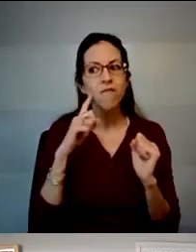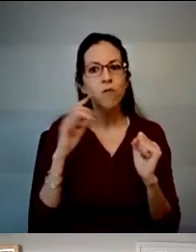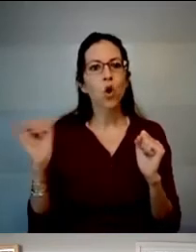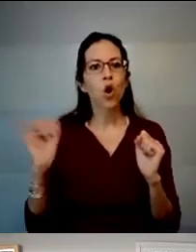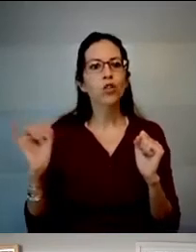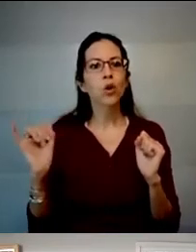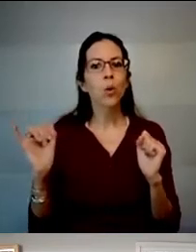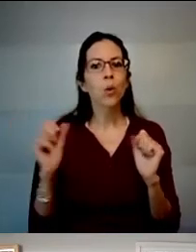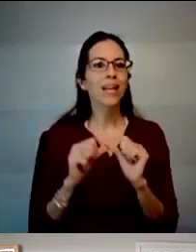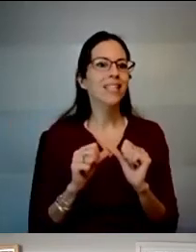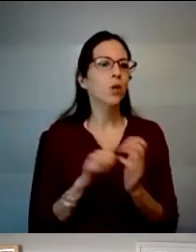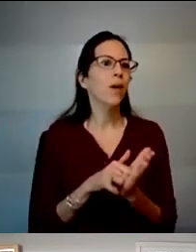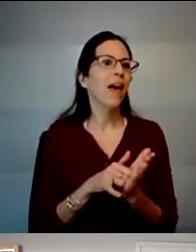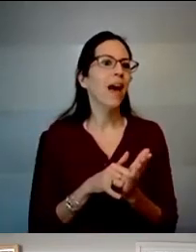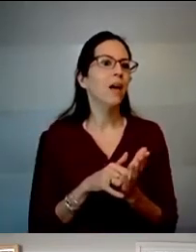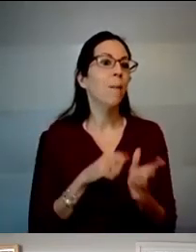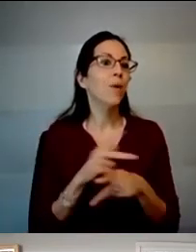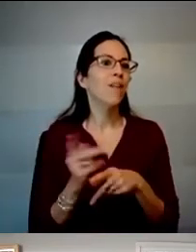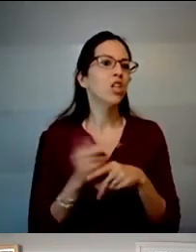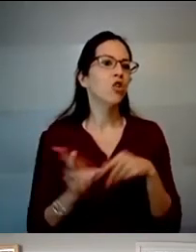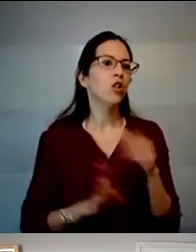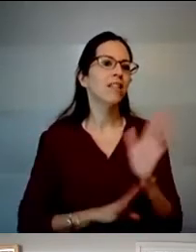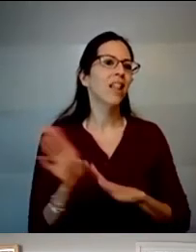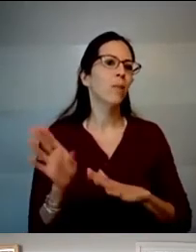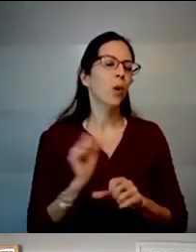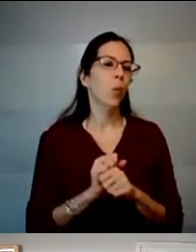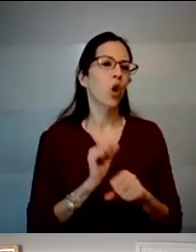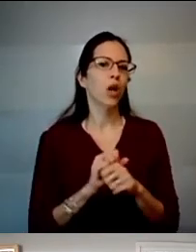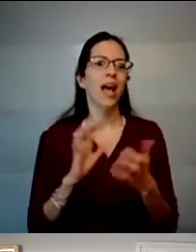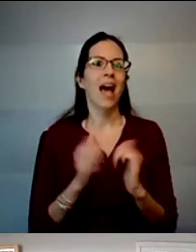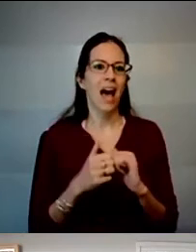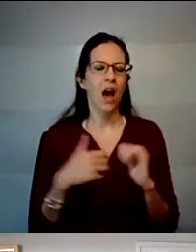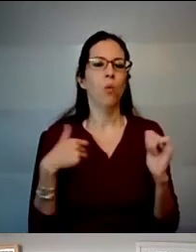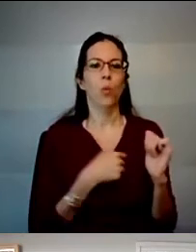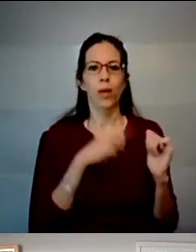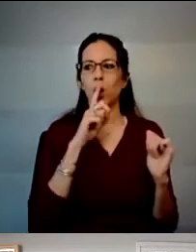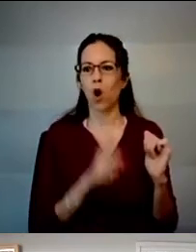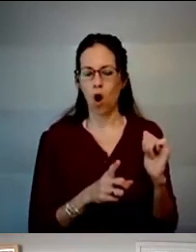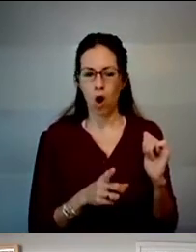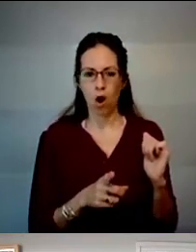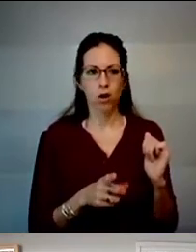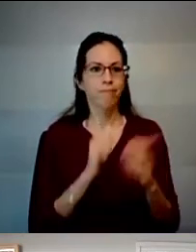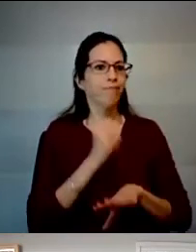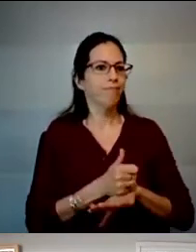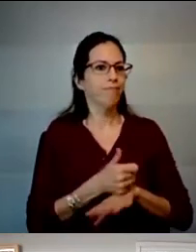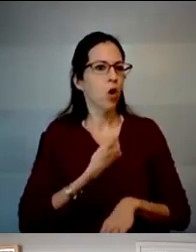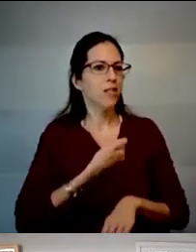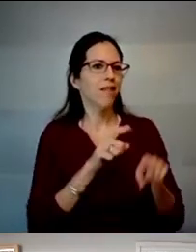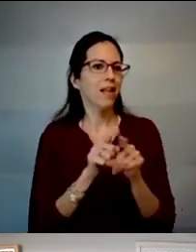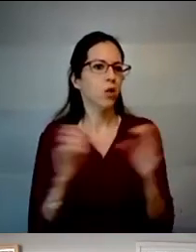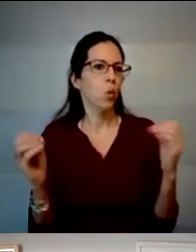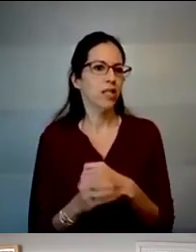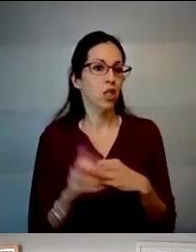know, continuing that professional development work. And how are we besting ourselves as an organization? Or do we have our finger on the